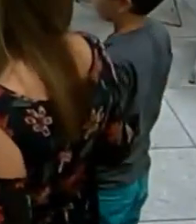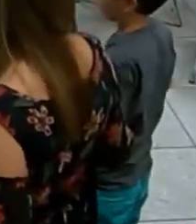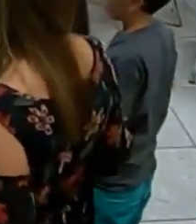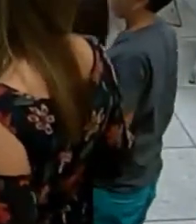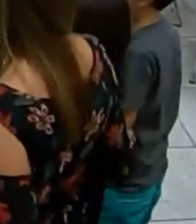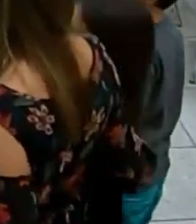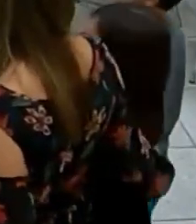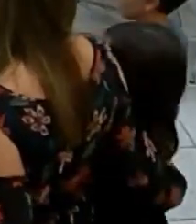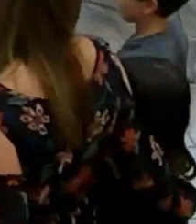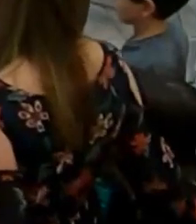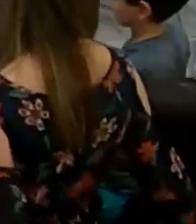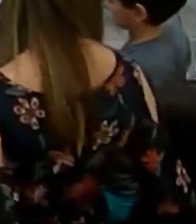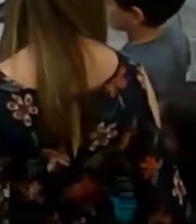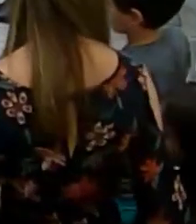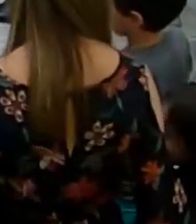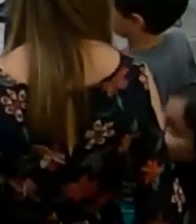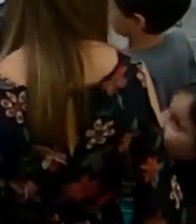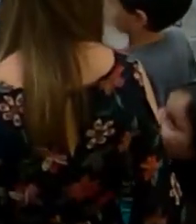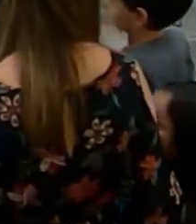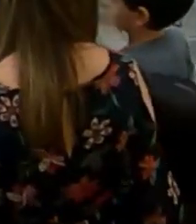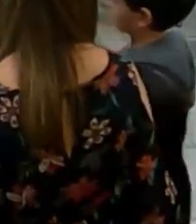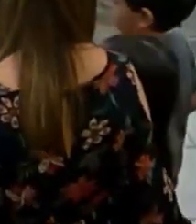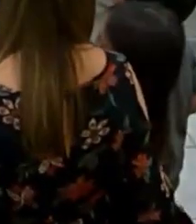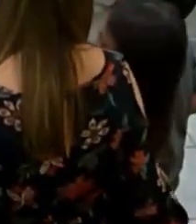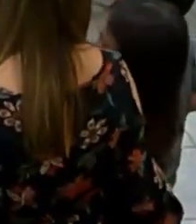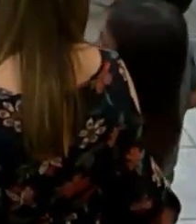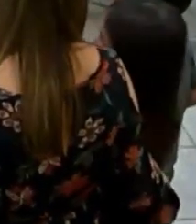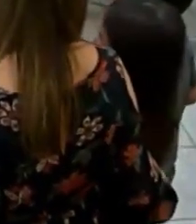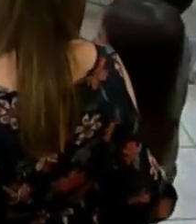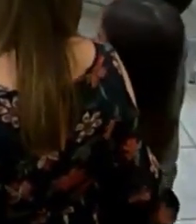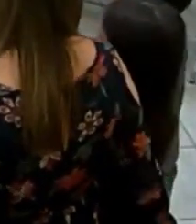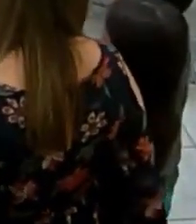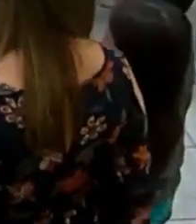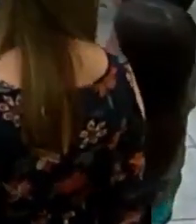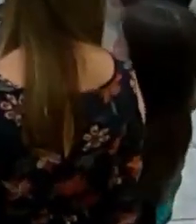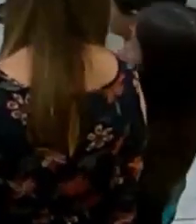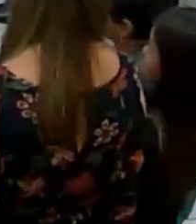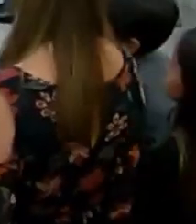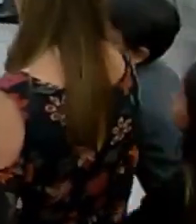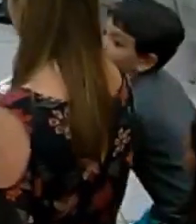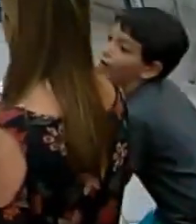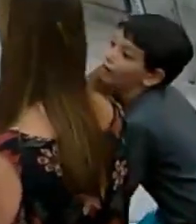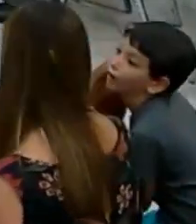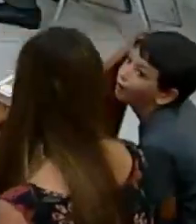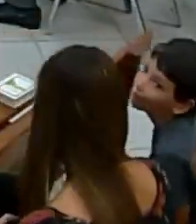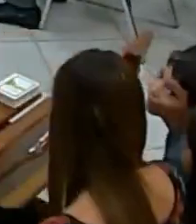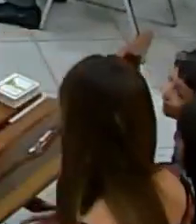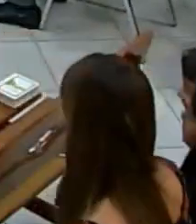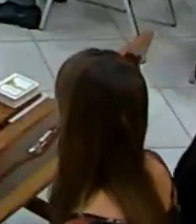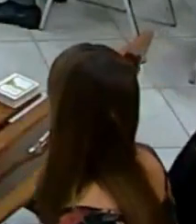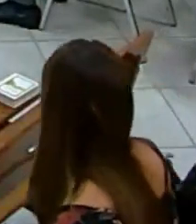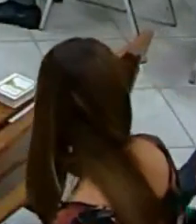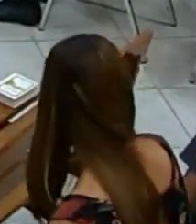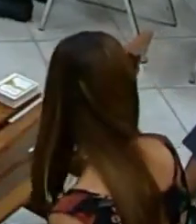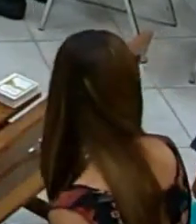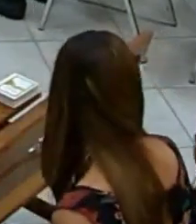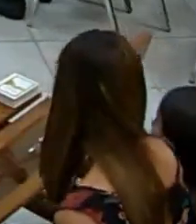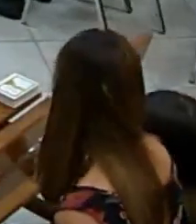Yes, the children, they now group will prepare a song. The brethren can sit down.